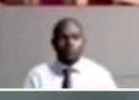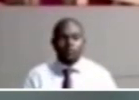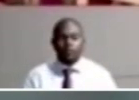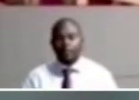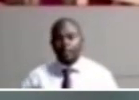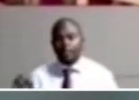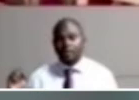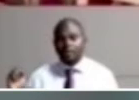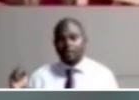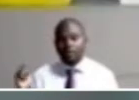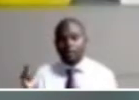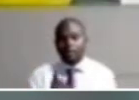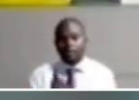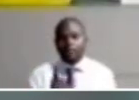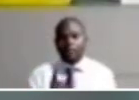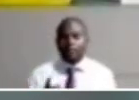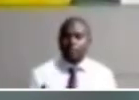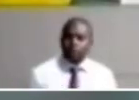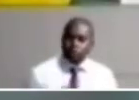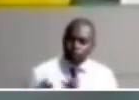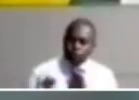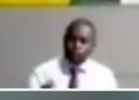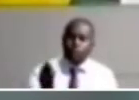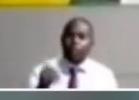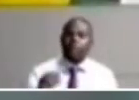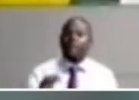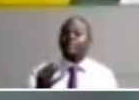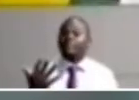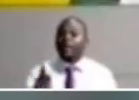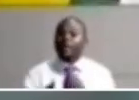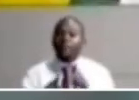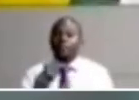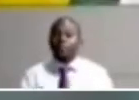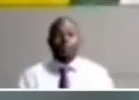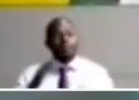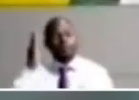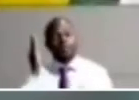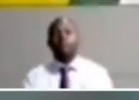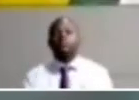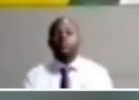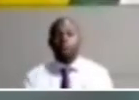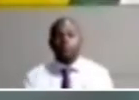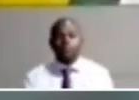Number 11. Gatherings of more than 5 persons are hereby prohibited.